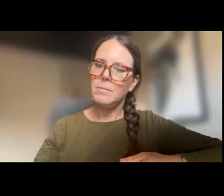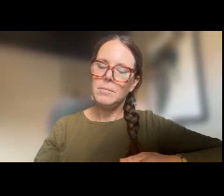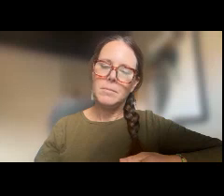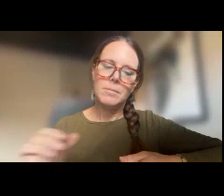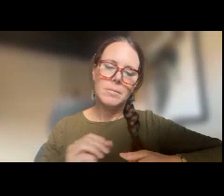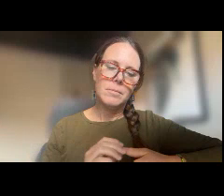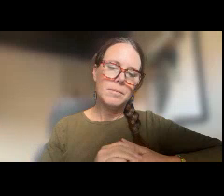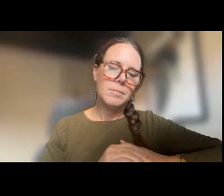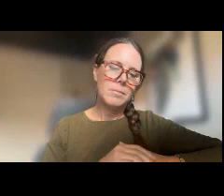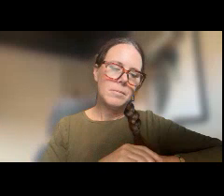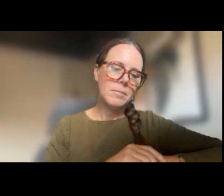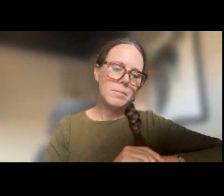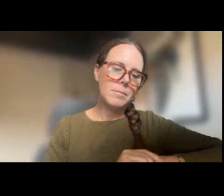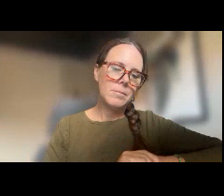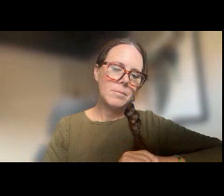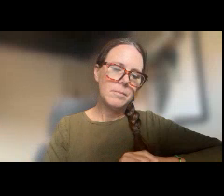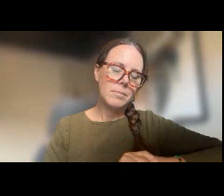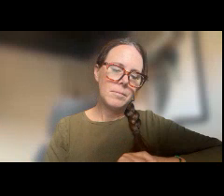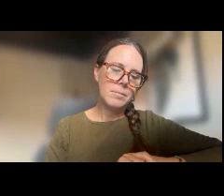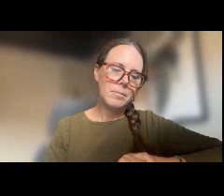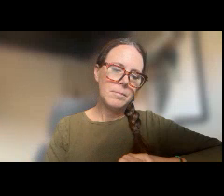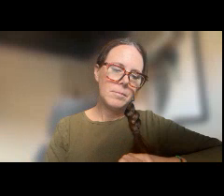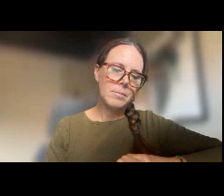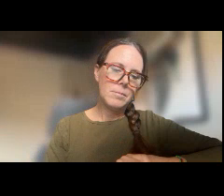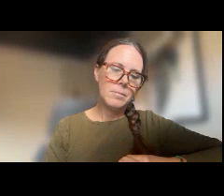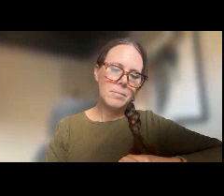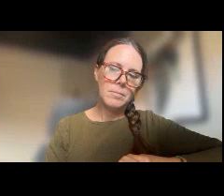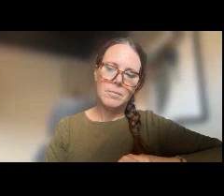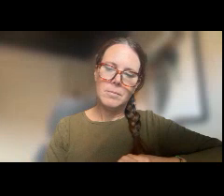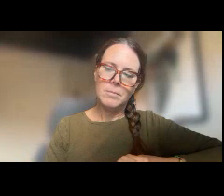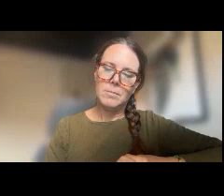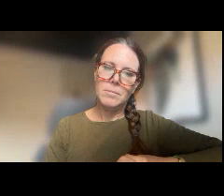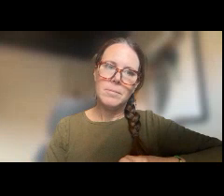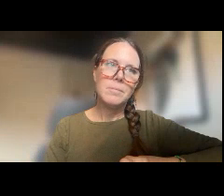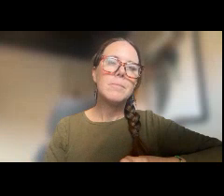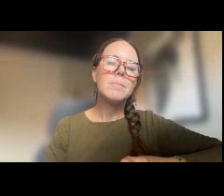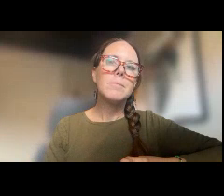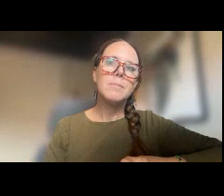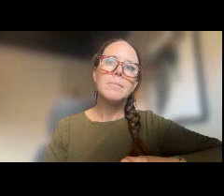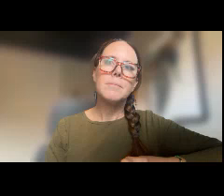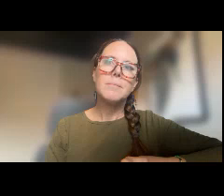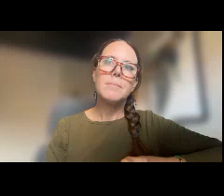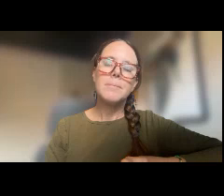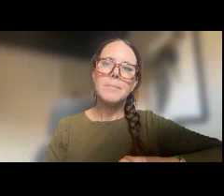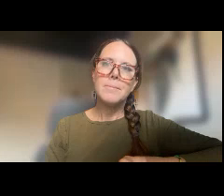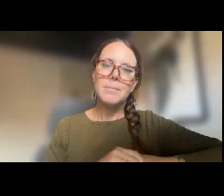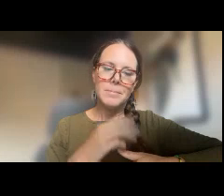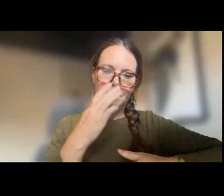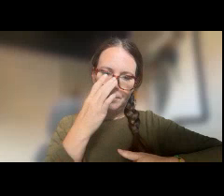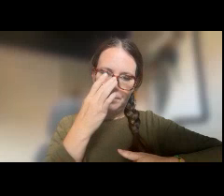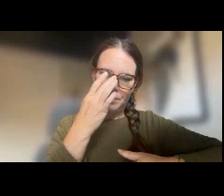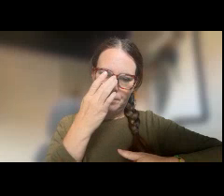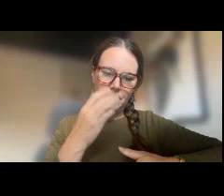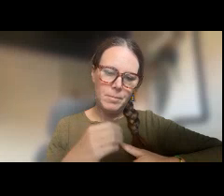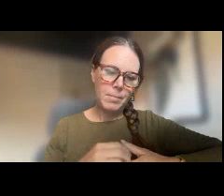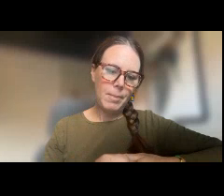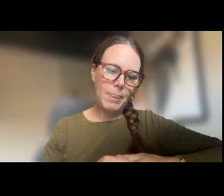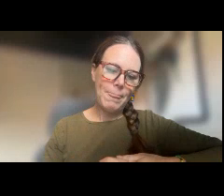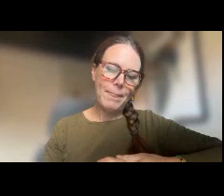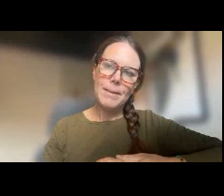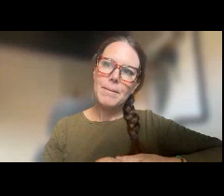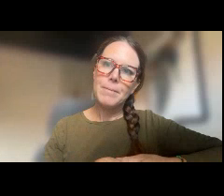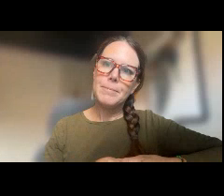their report, to bring some closing information on the event. Sure, can we make a note of that? Whatever